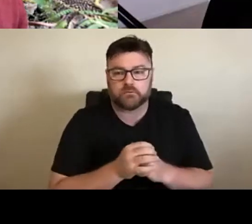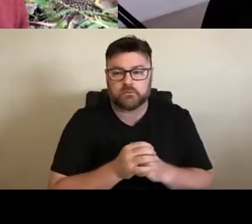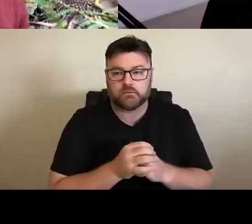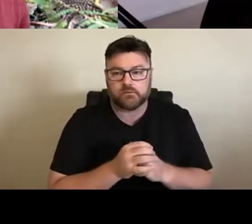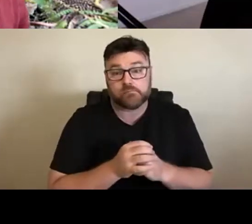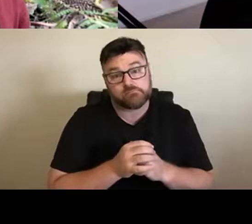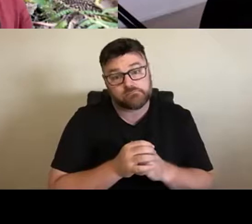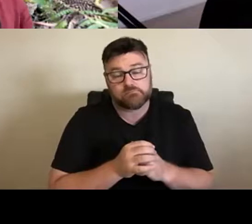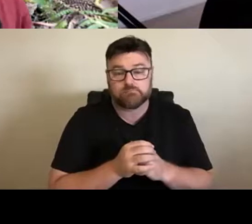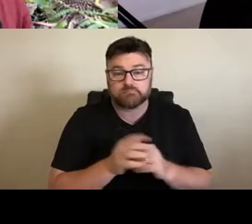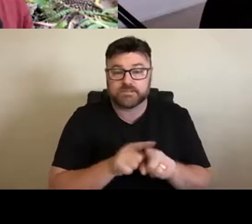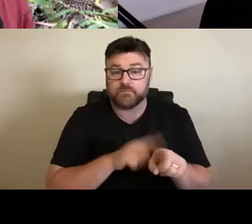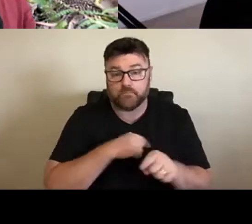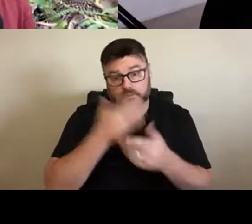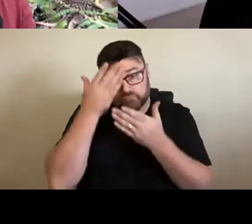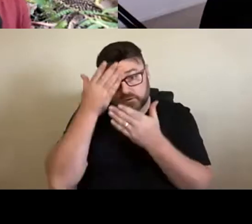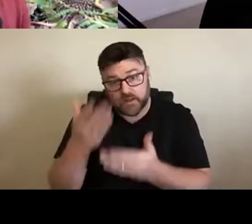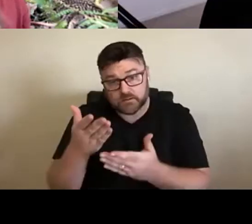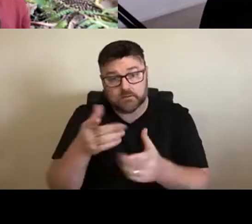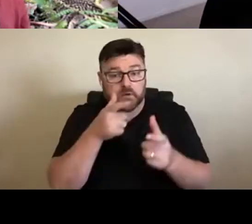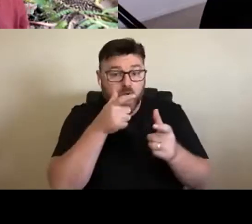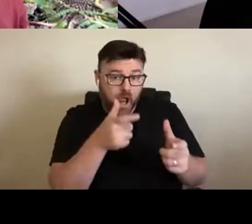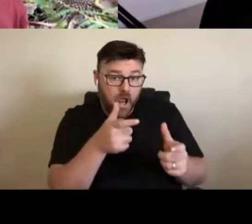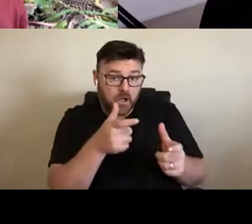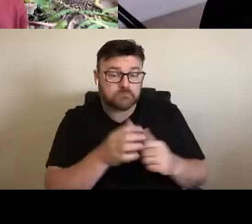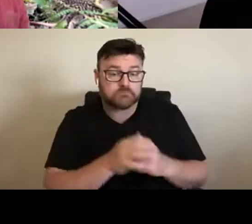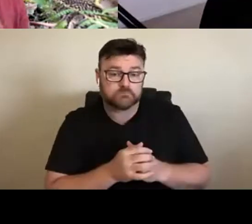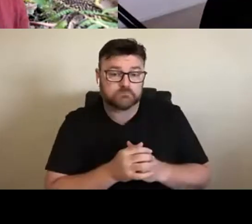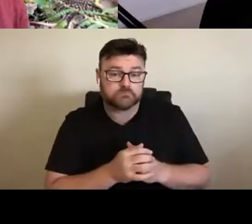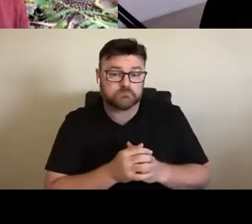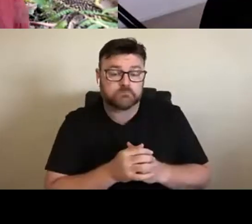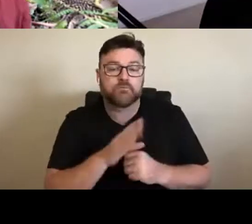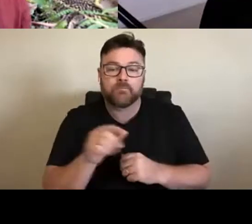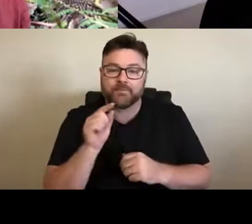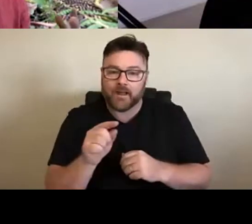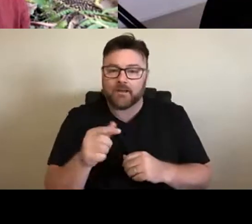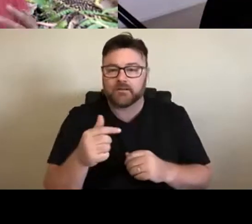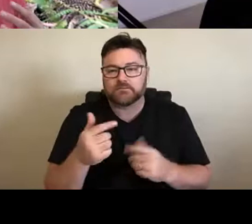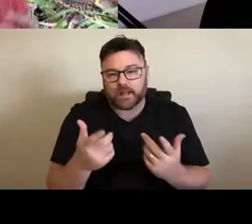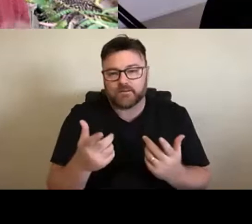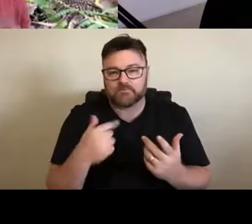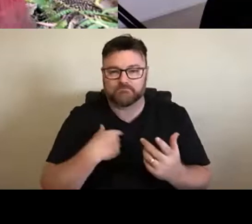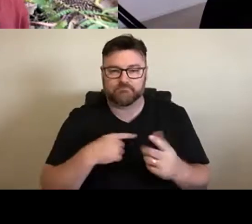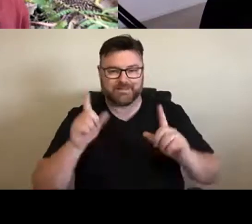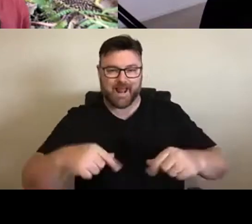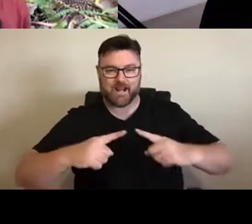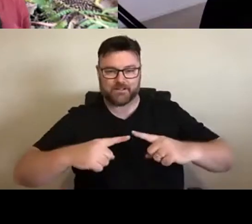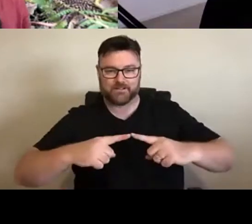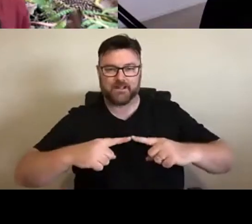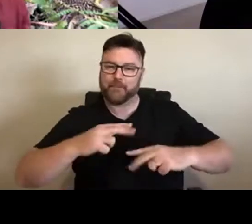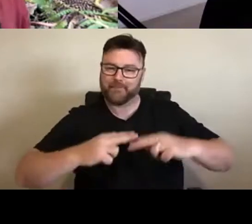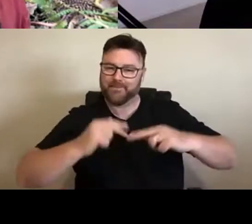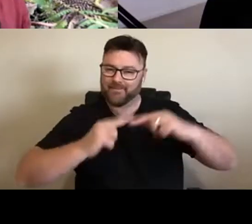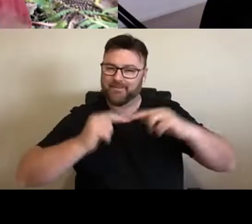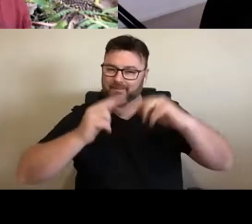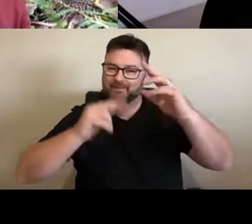idea of respect and care. And from that's my baseline. So then every time,